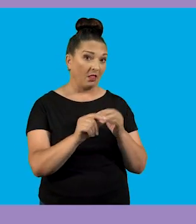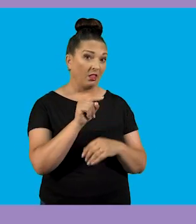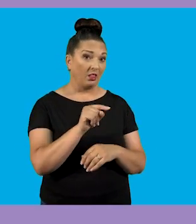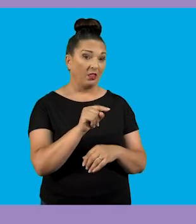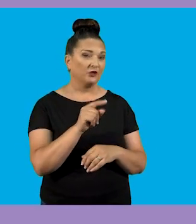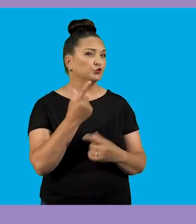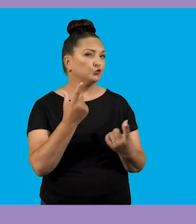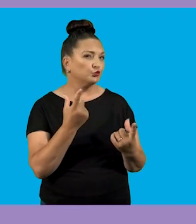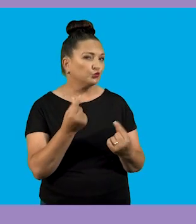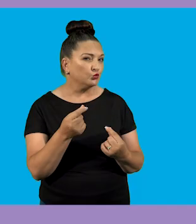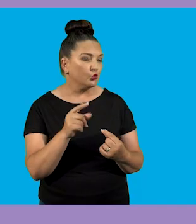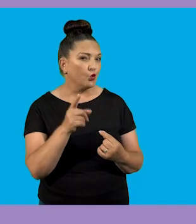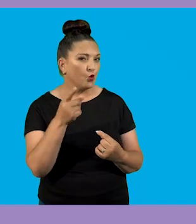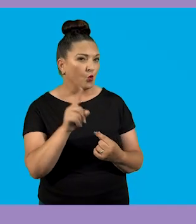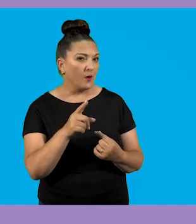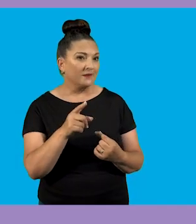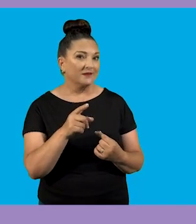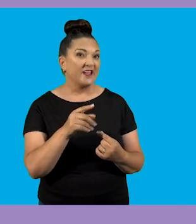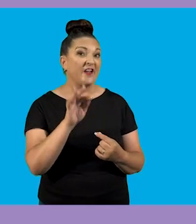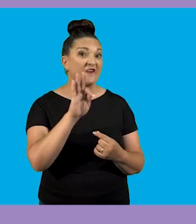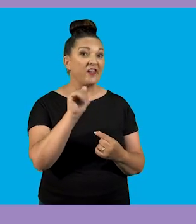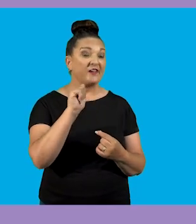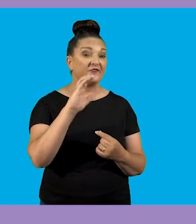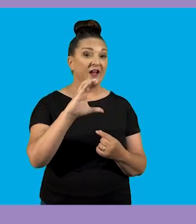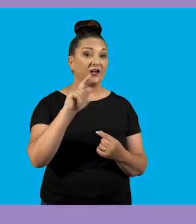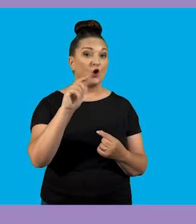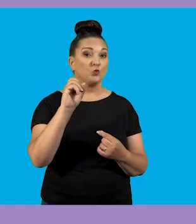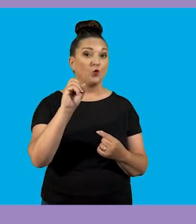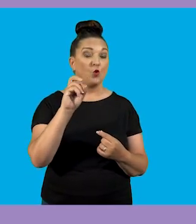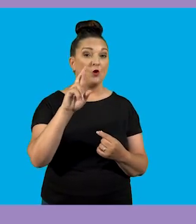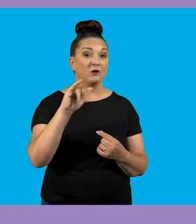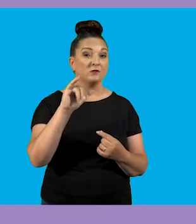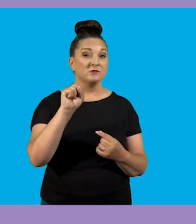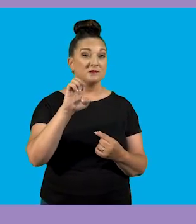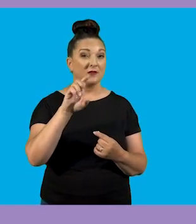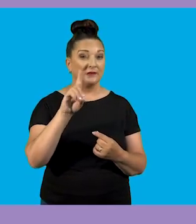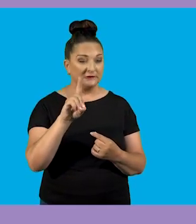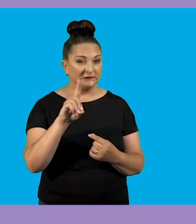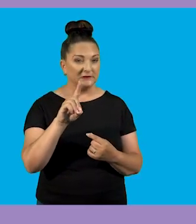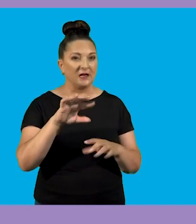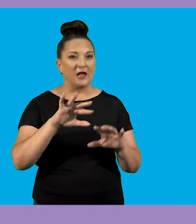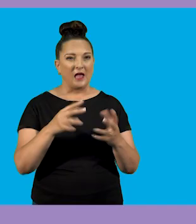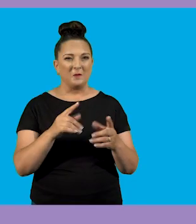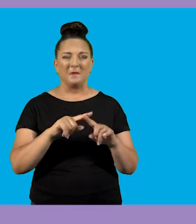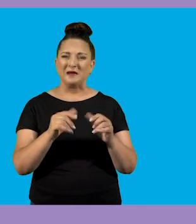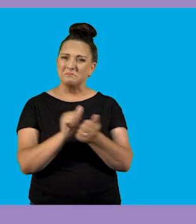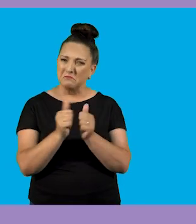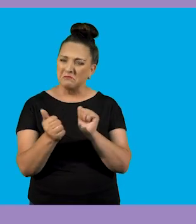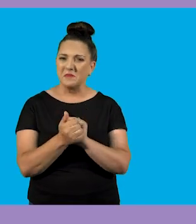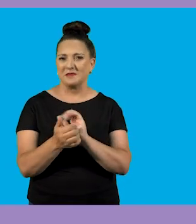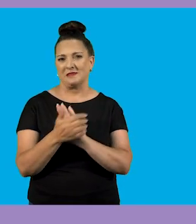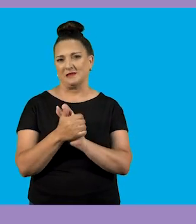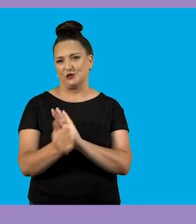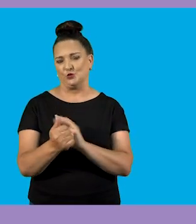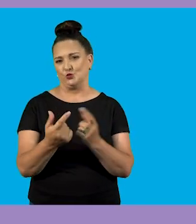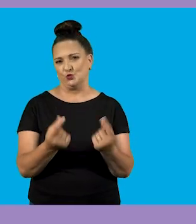have to determine ways in which to factorize the expressions. You'll have to use your mathematical skills